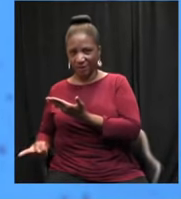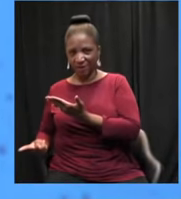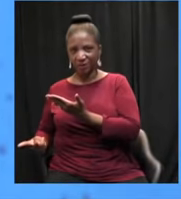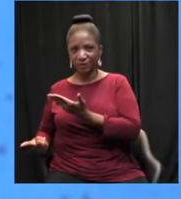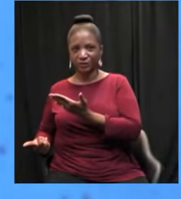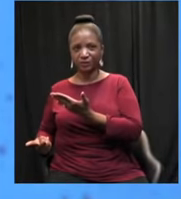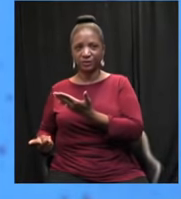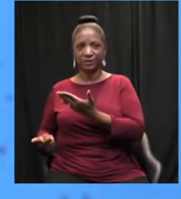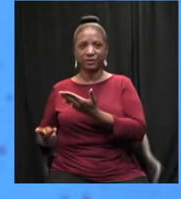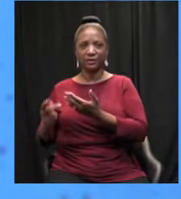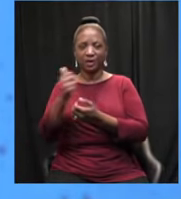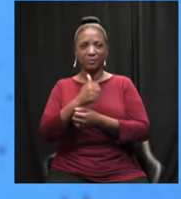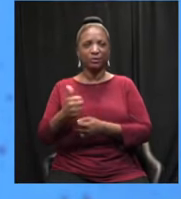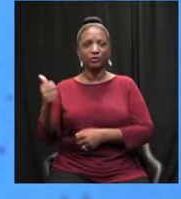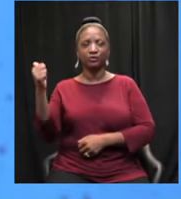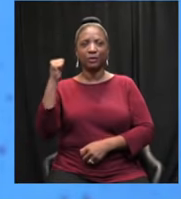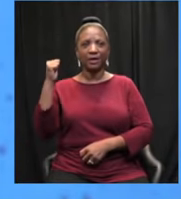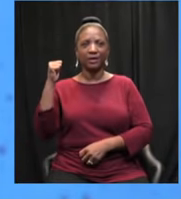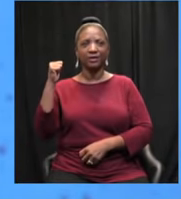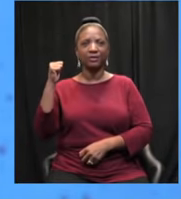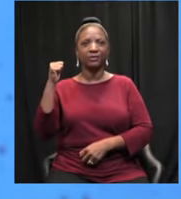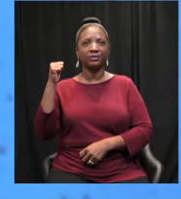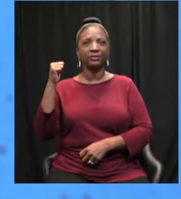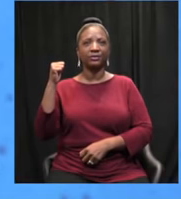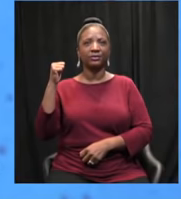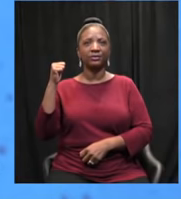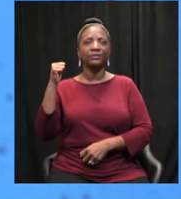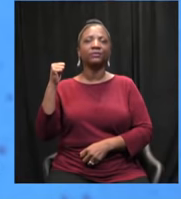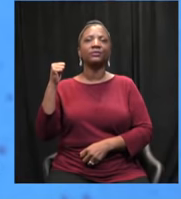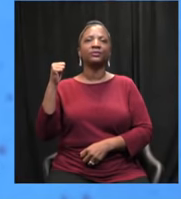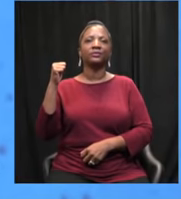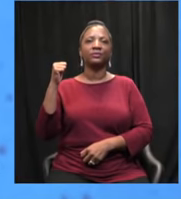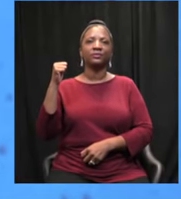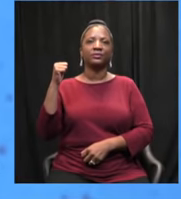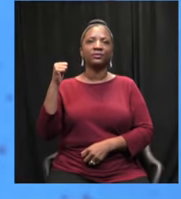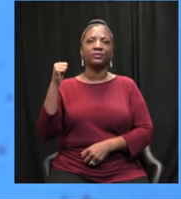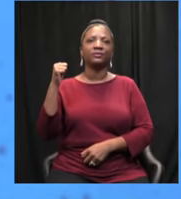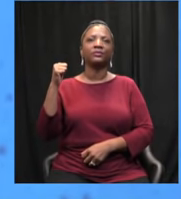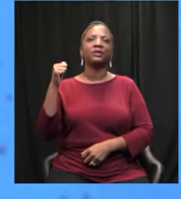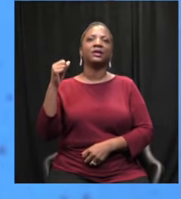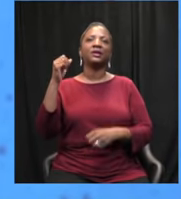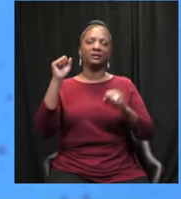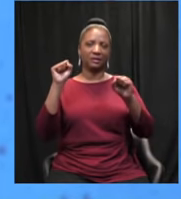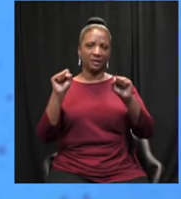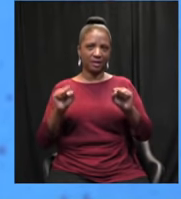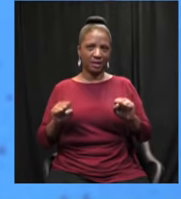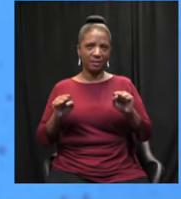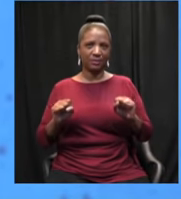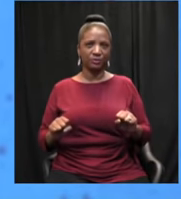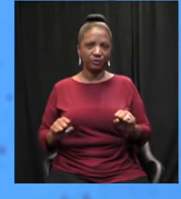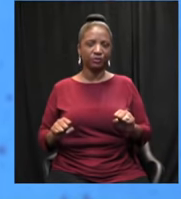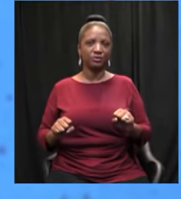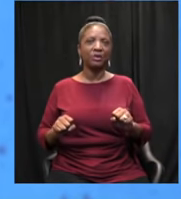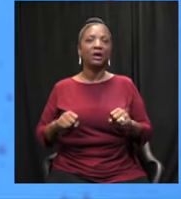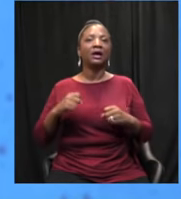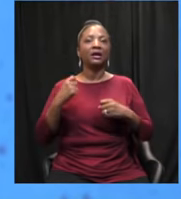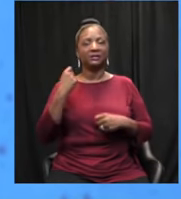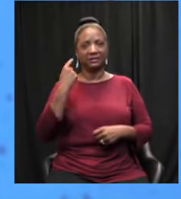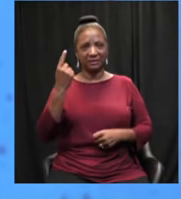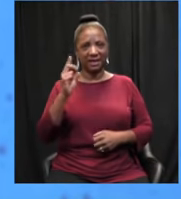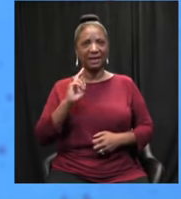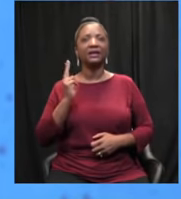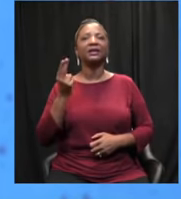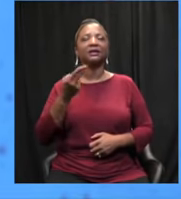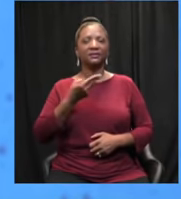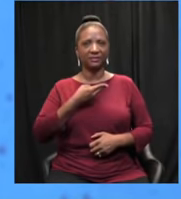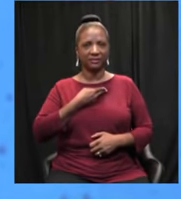betrayal such as he was betrayed. So he is able to empathize with us. And